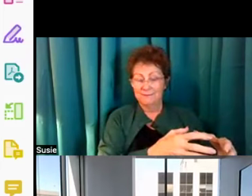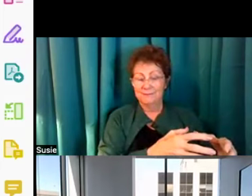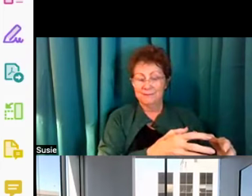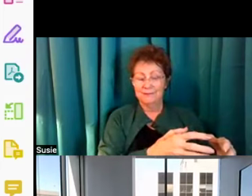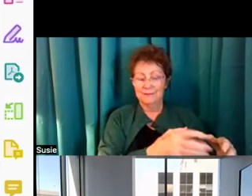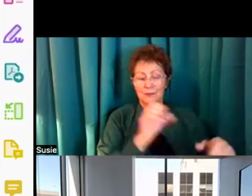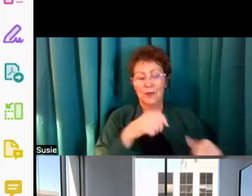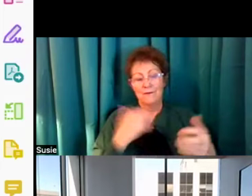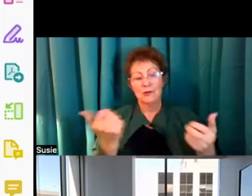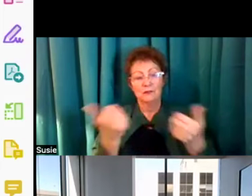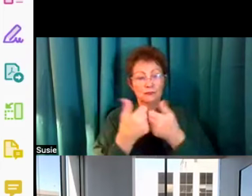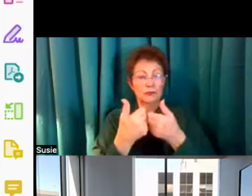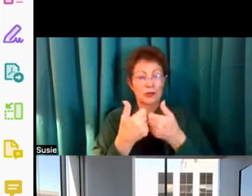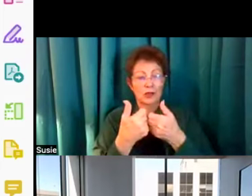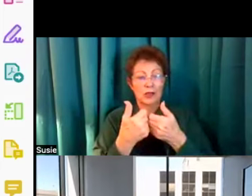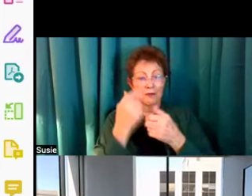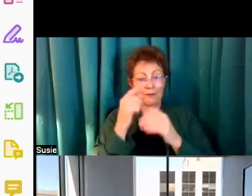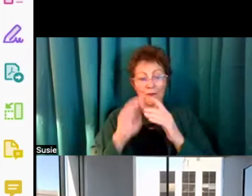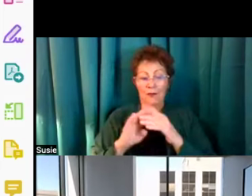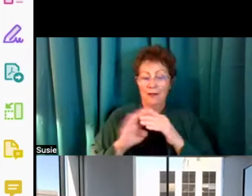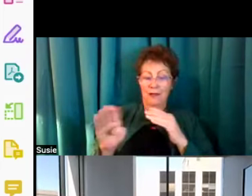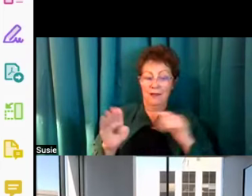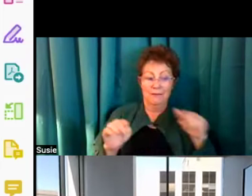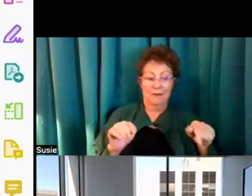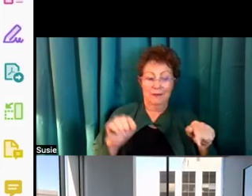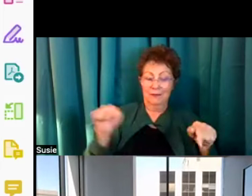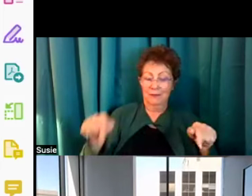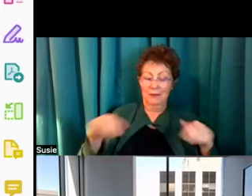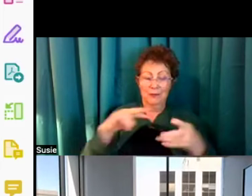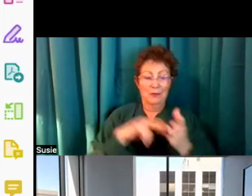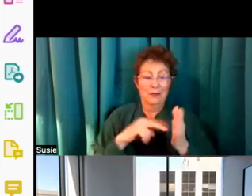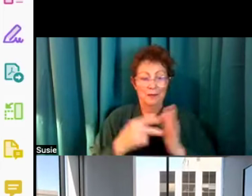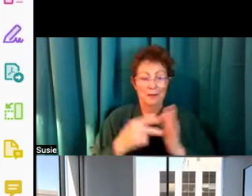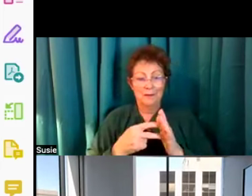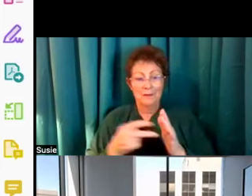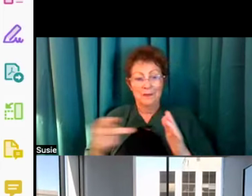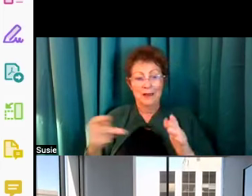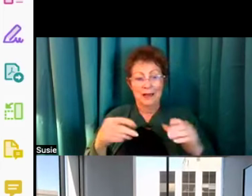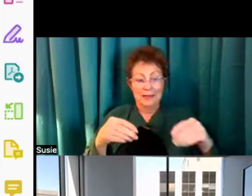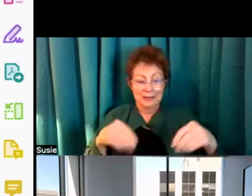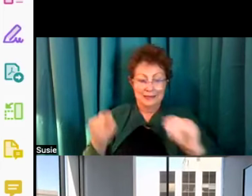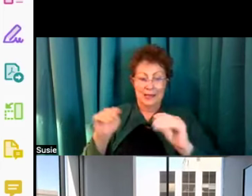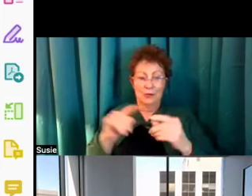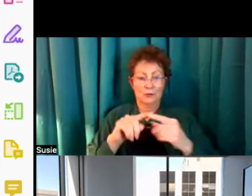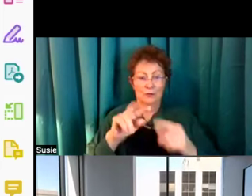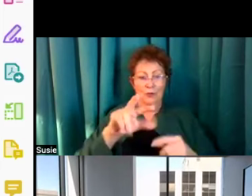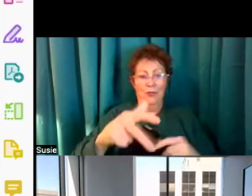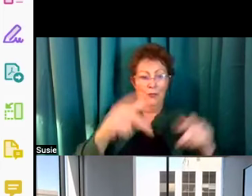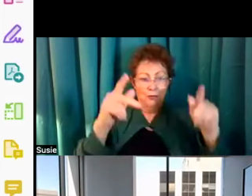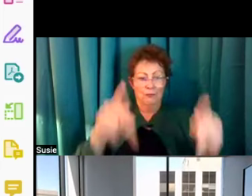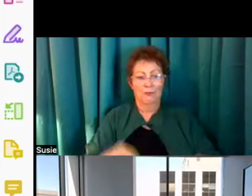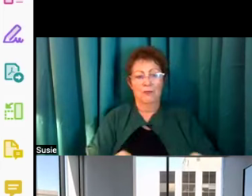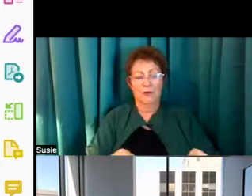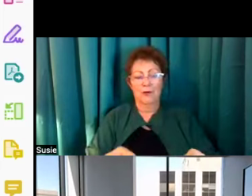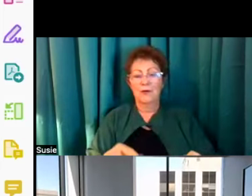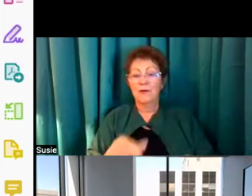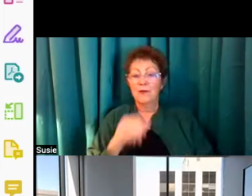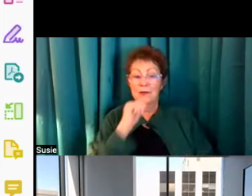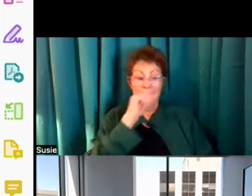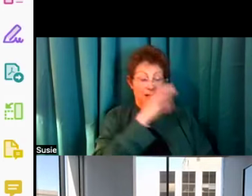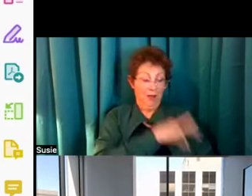challenges for an exit for the nonprofit. And by exit, we mean, a sale to another third party. And so if the